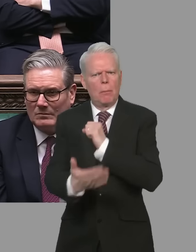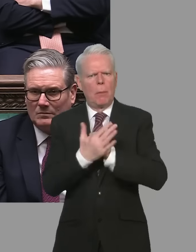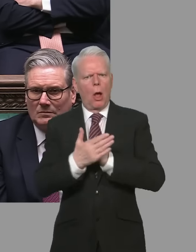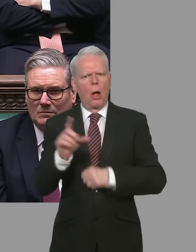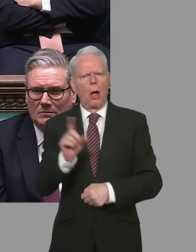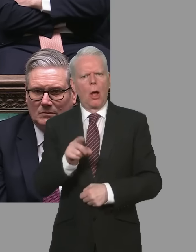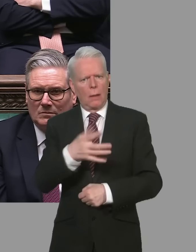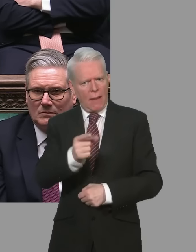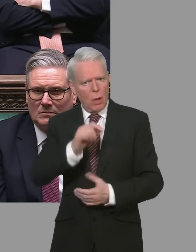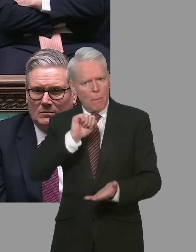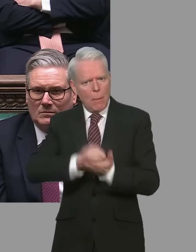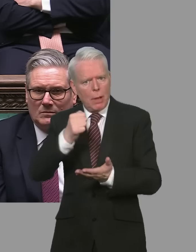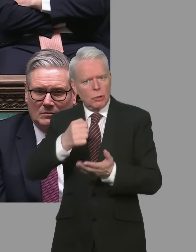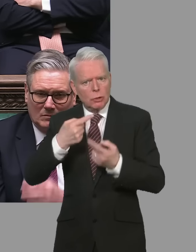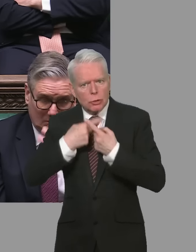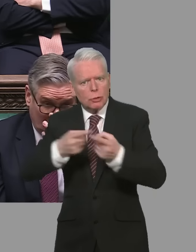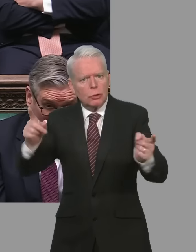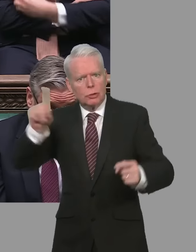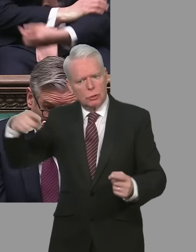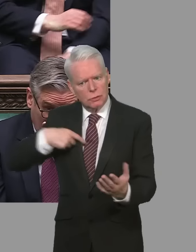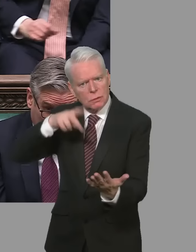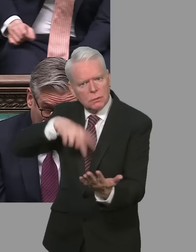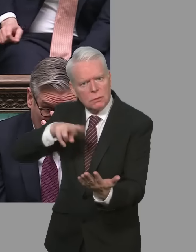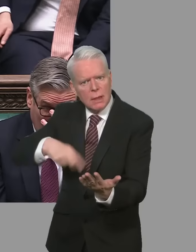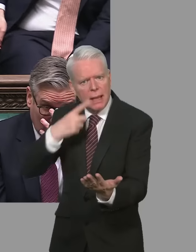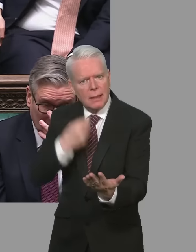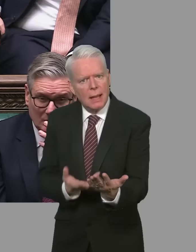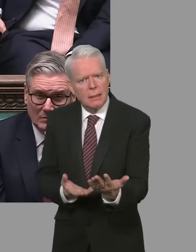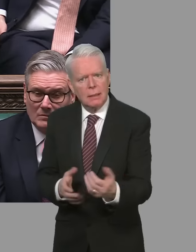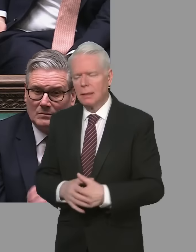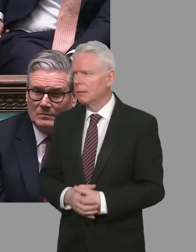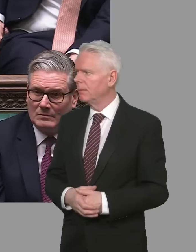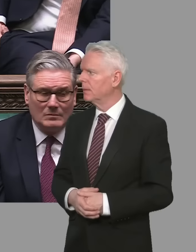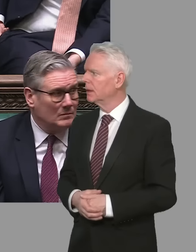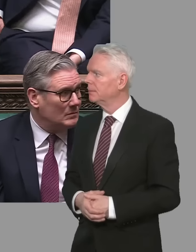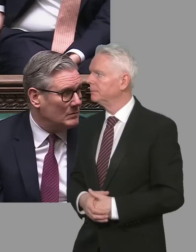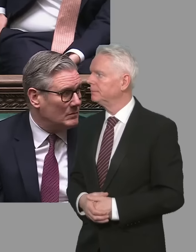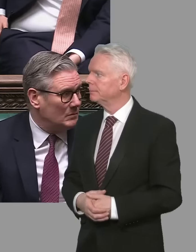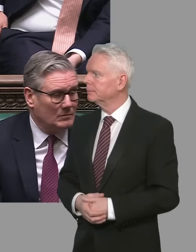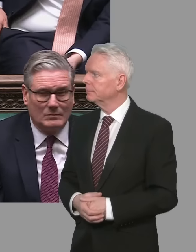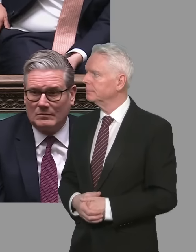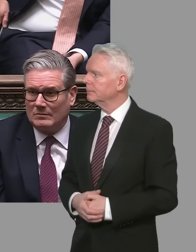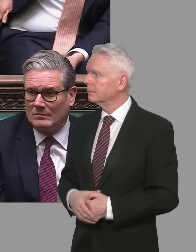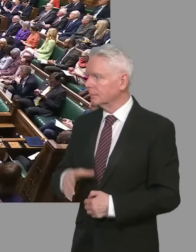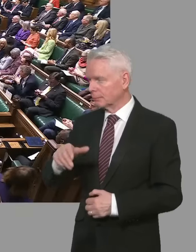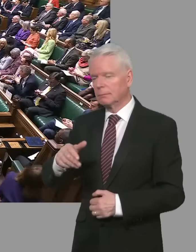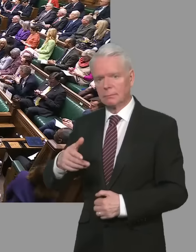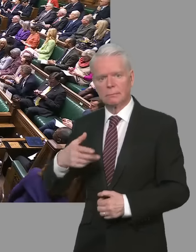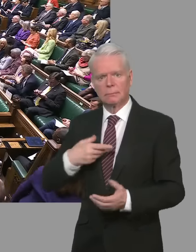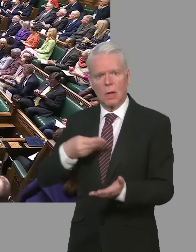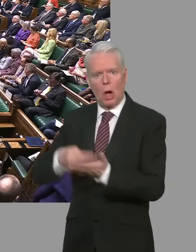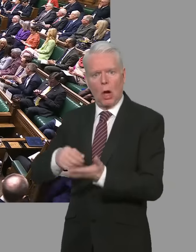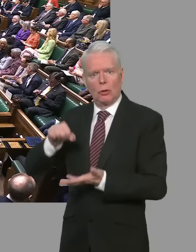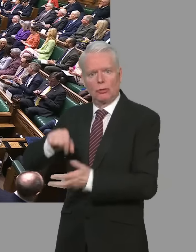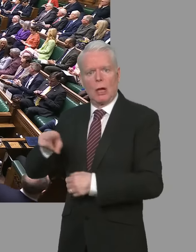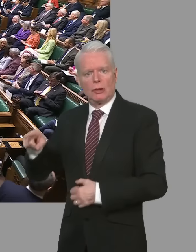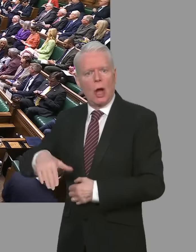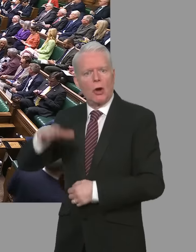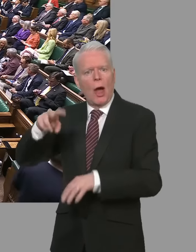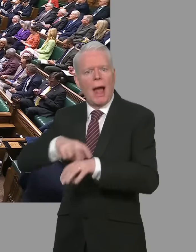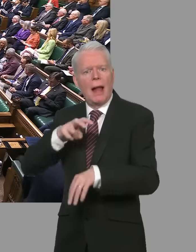take the decision, but I say from this dispatch box, I would welcome its publication. Mike Wood, Shadow Minister.